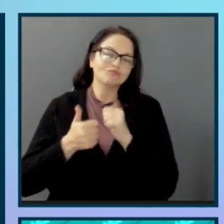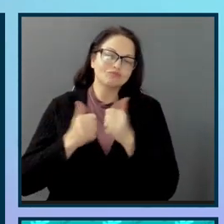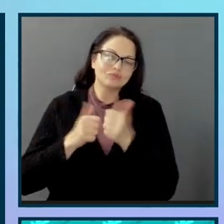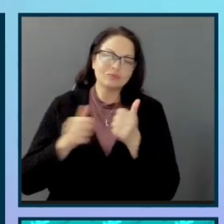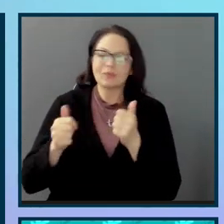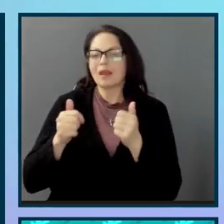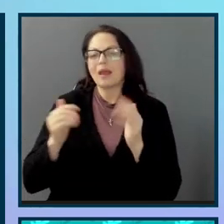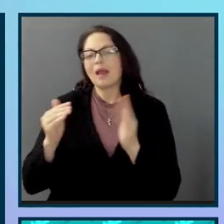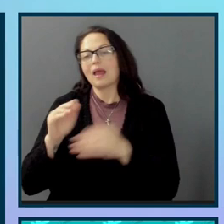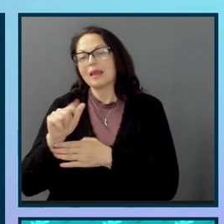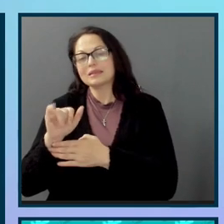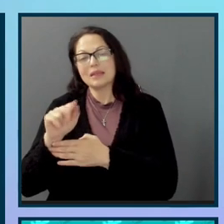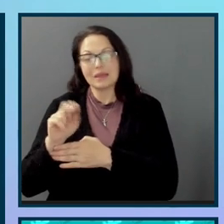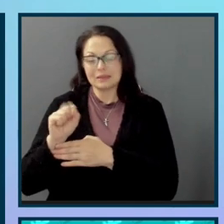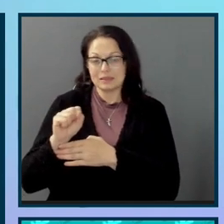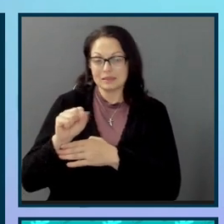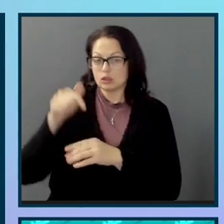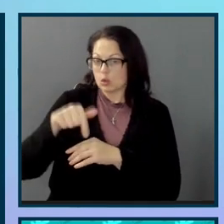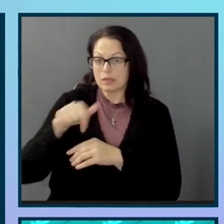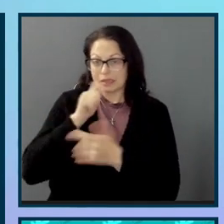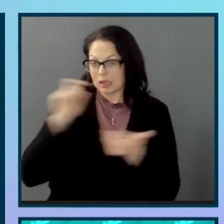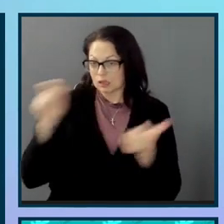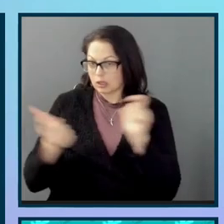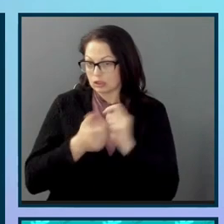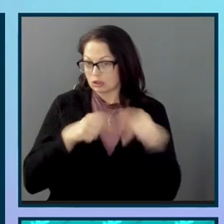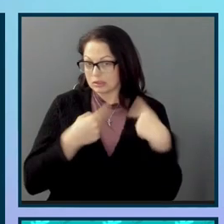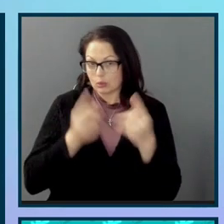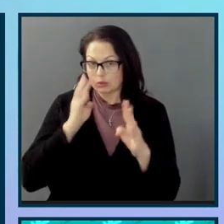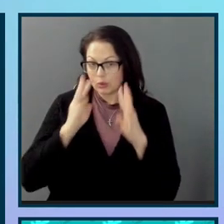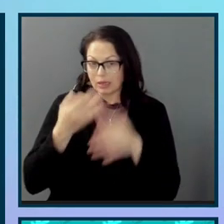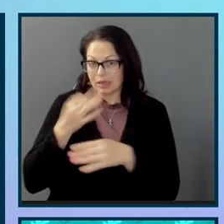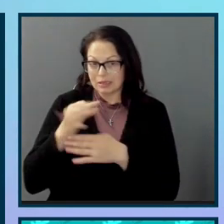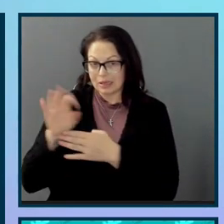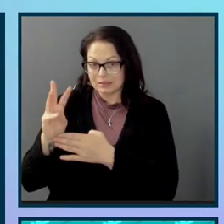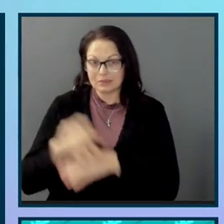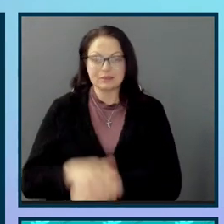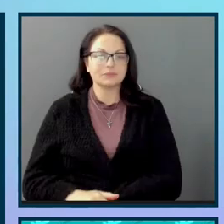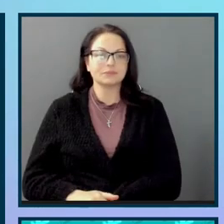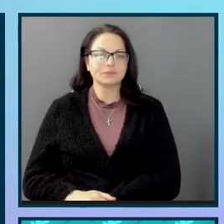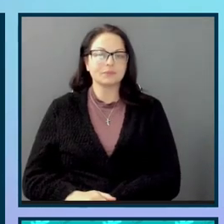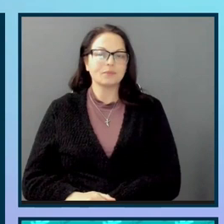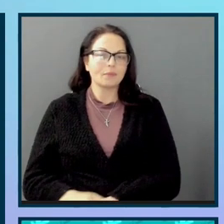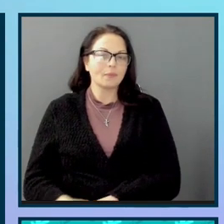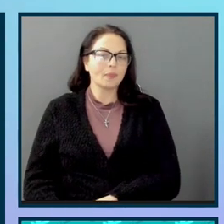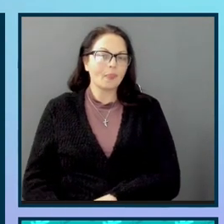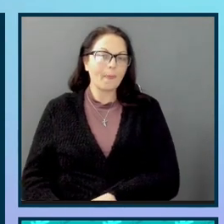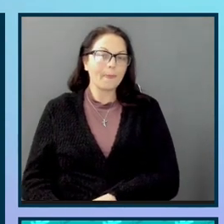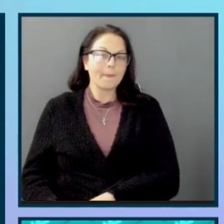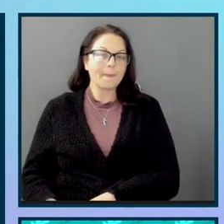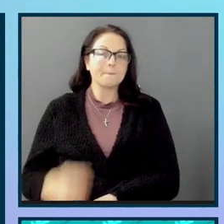has not changed since it was created in 1996. And before we reveal reason number